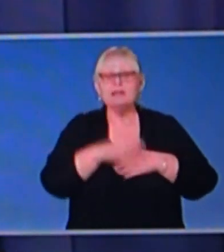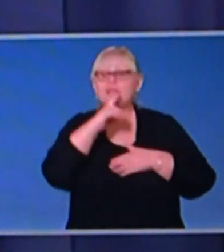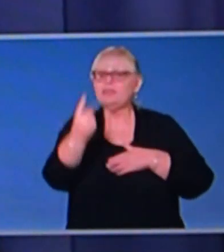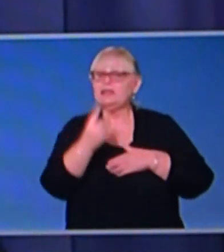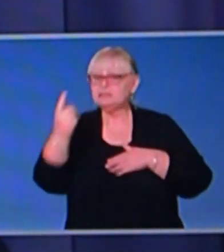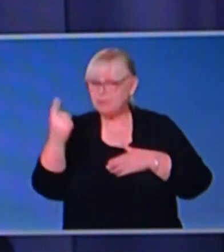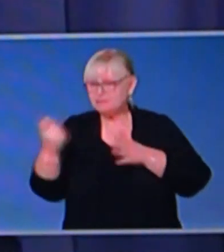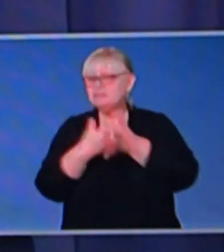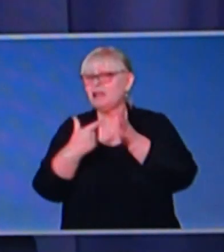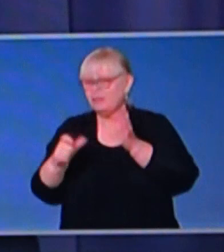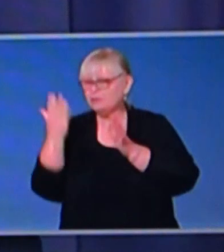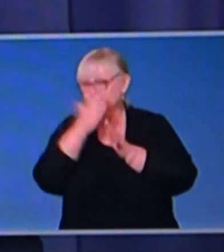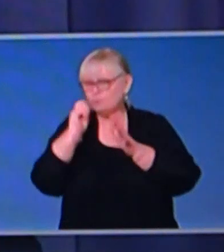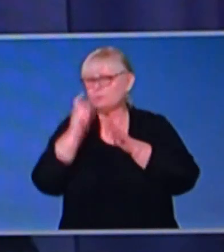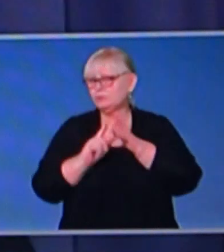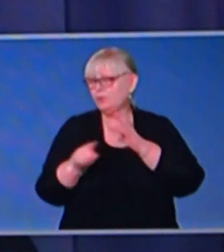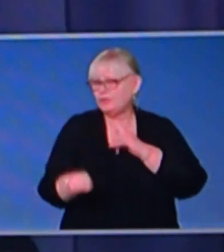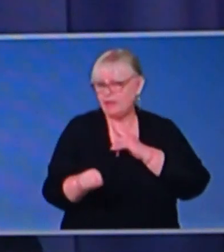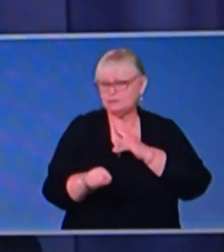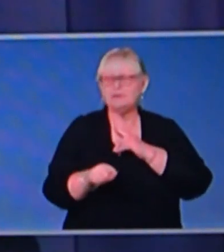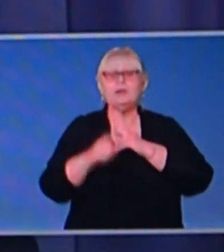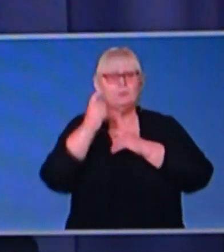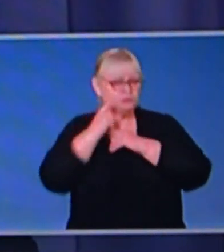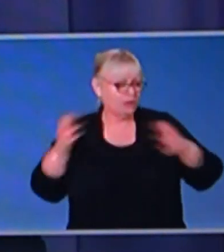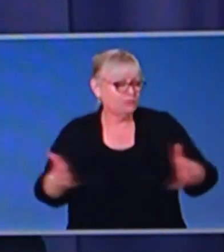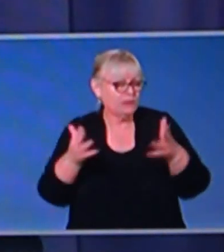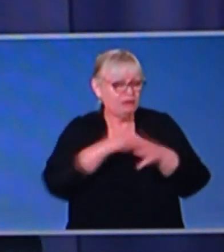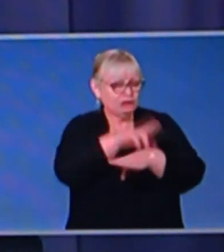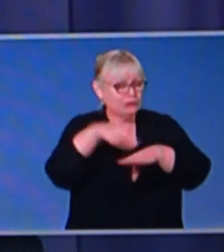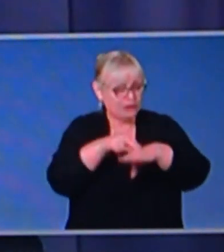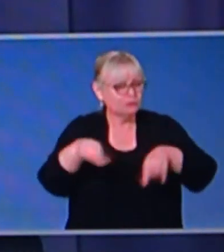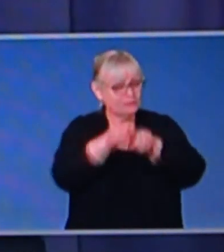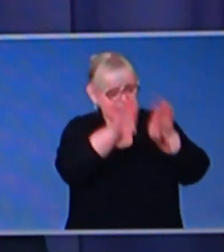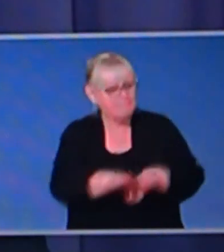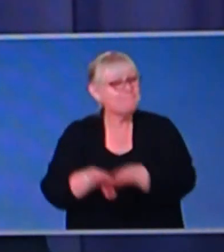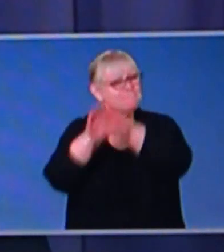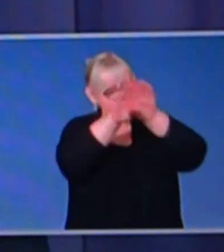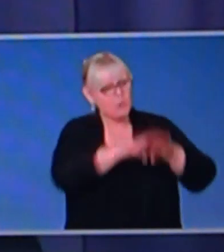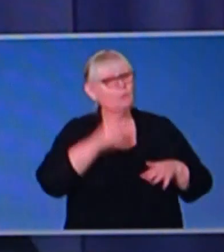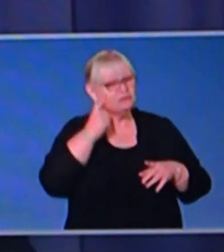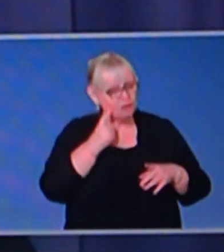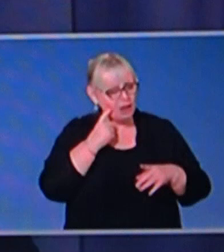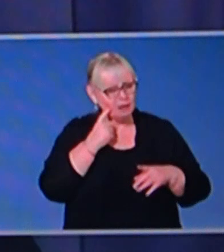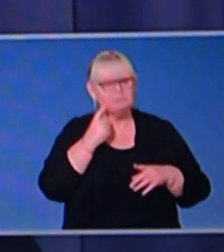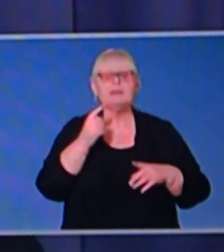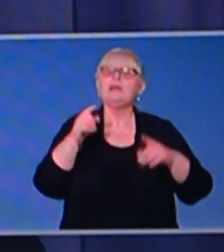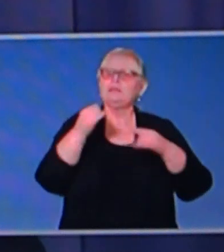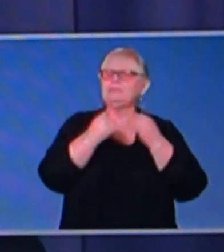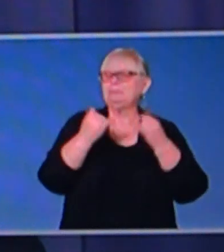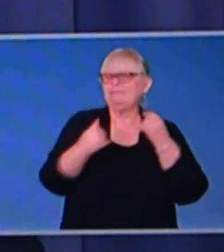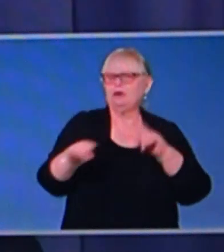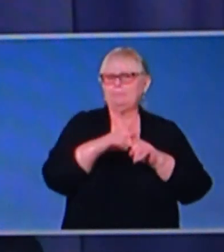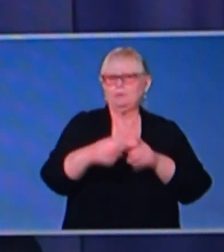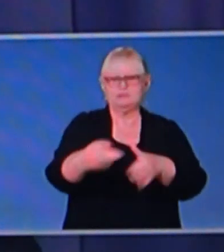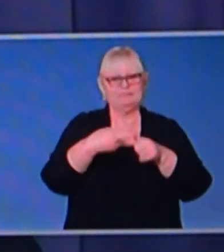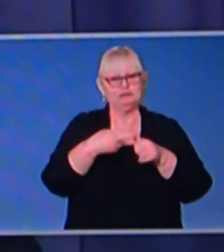national policy, and it's one that we're pursuing nationally, and it's one that we've already had very positive response to,